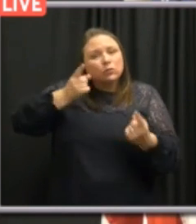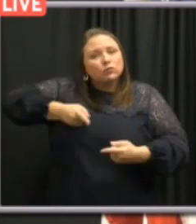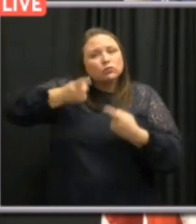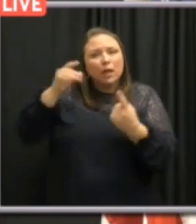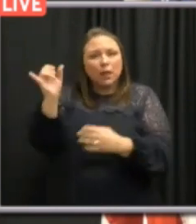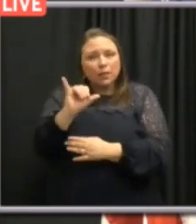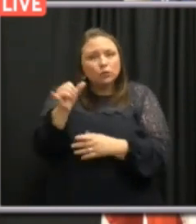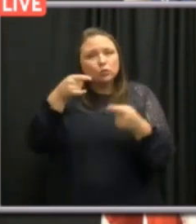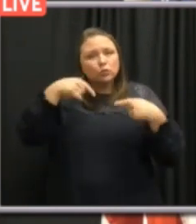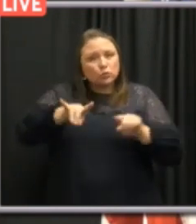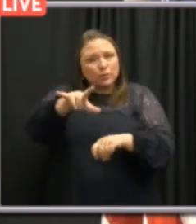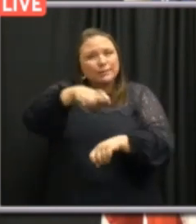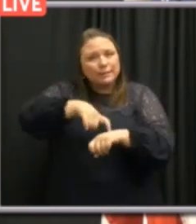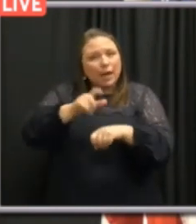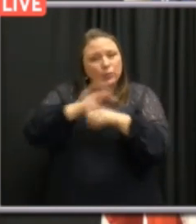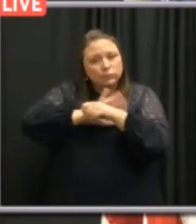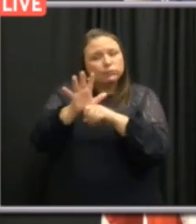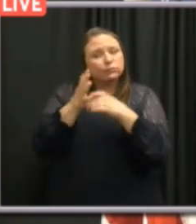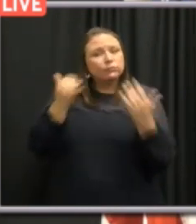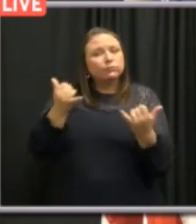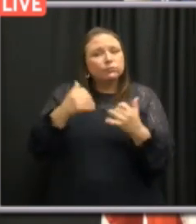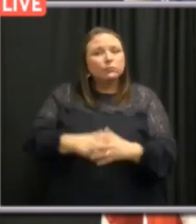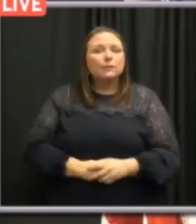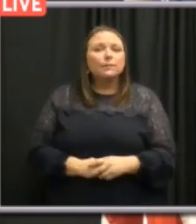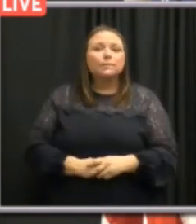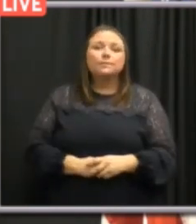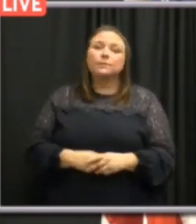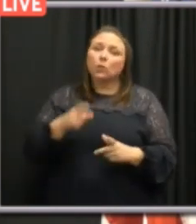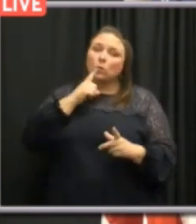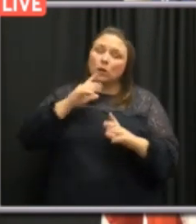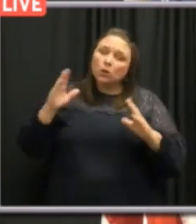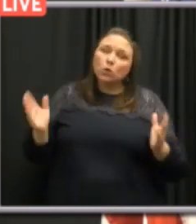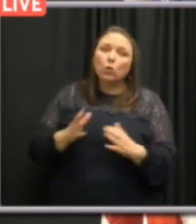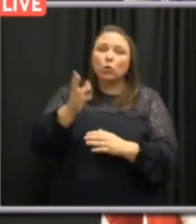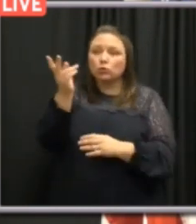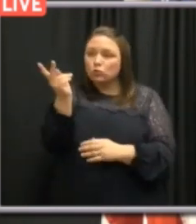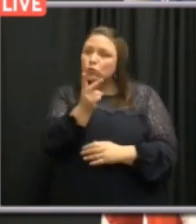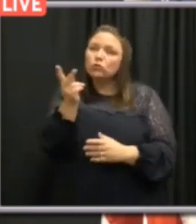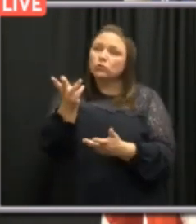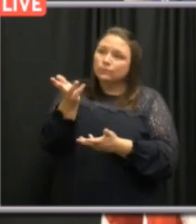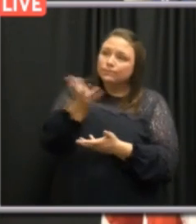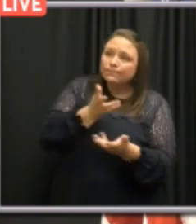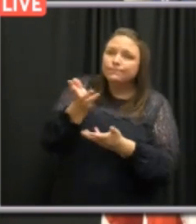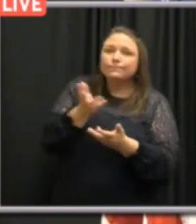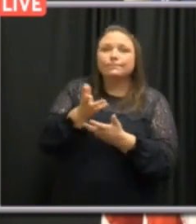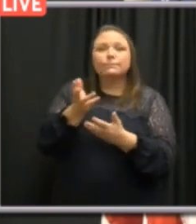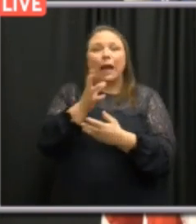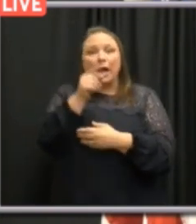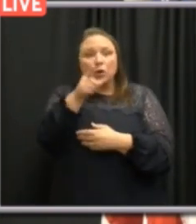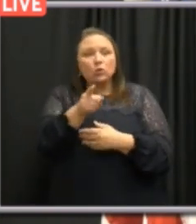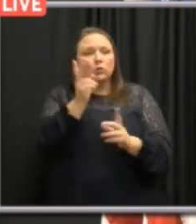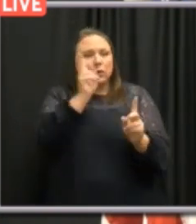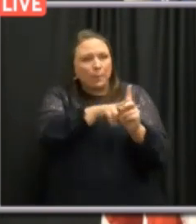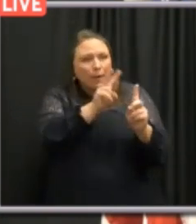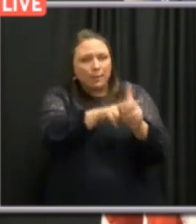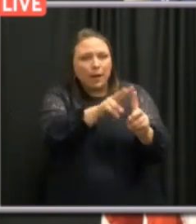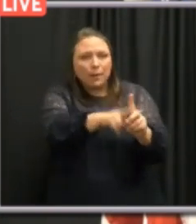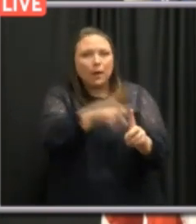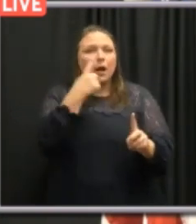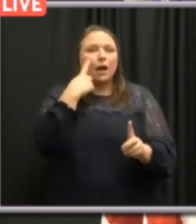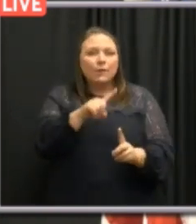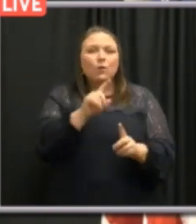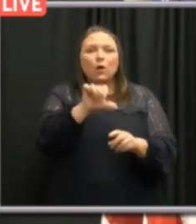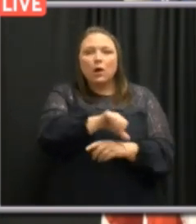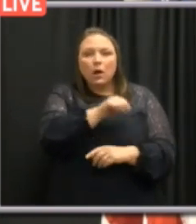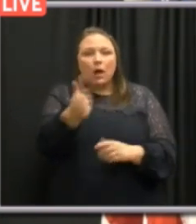challenges during this difficult time. You are highly encouraged to seek out the various financial resources that you'll hear more about